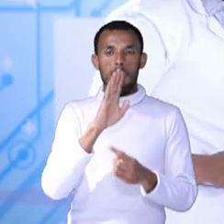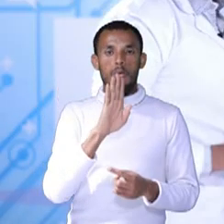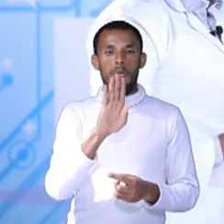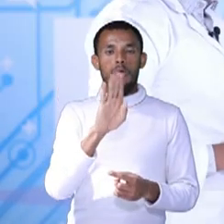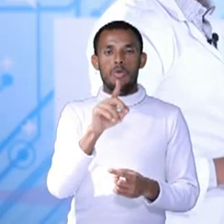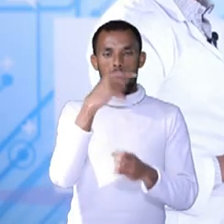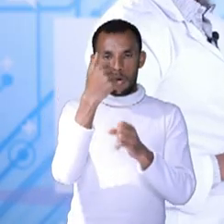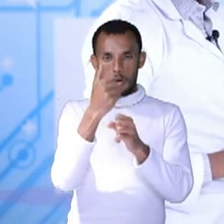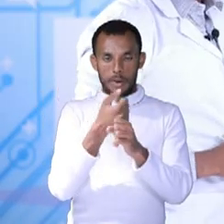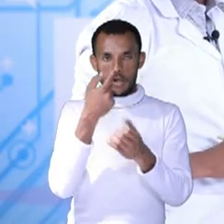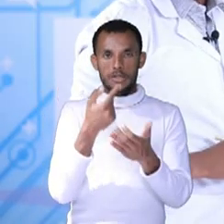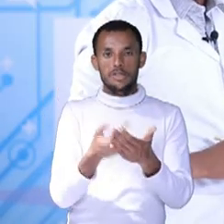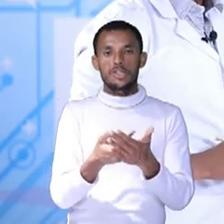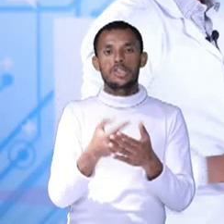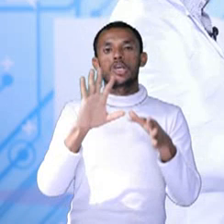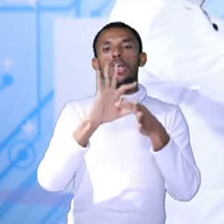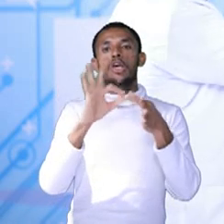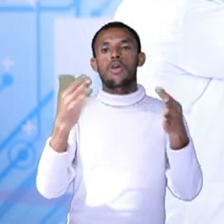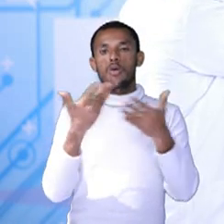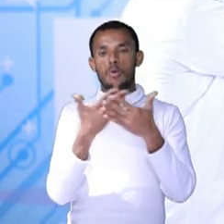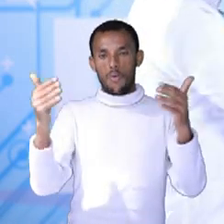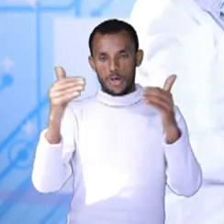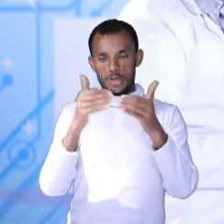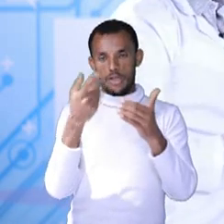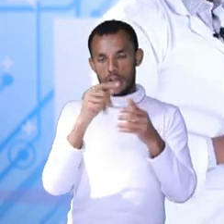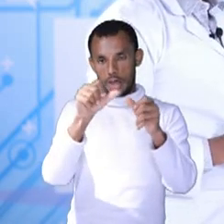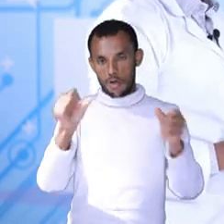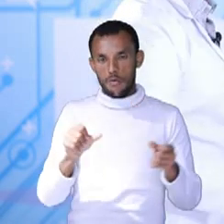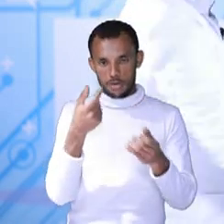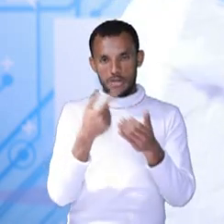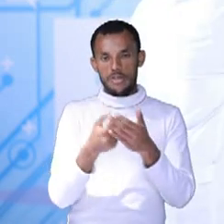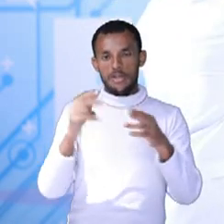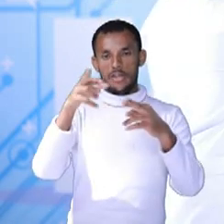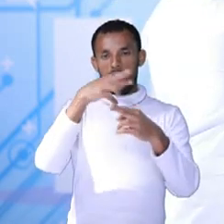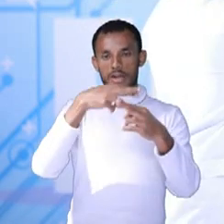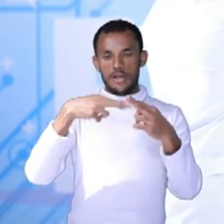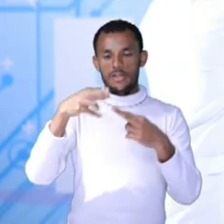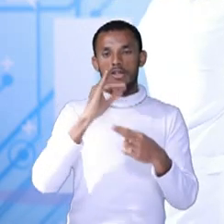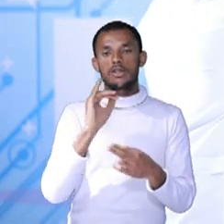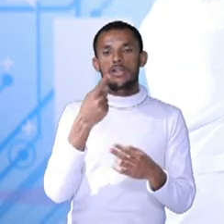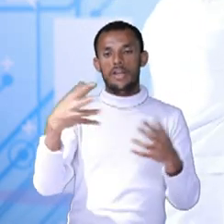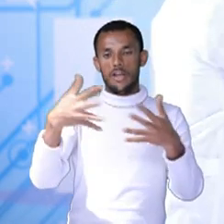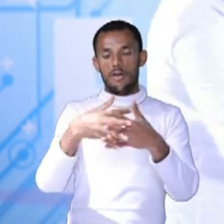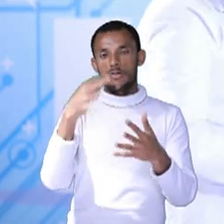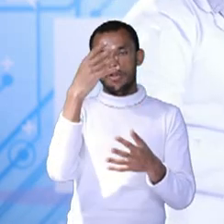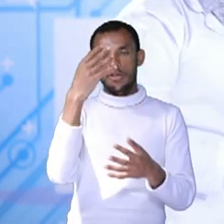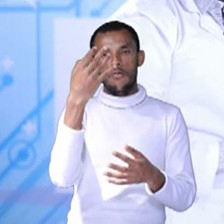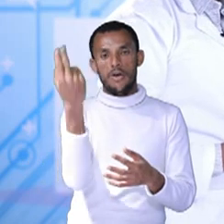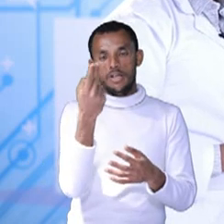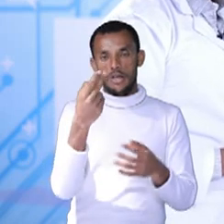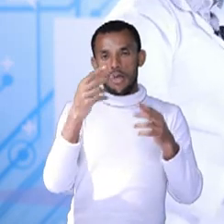you apply this equation. So the area of this region is the integral of the function f of